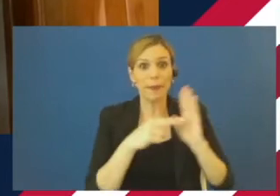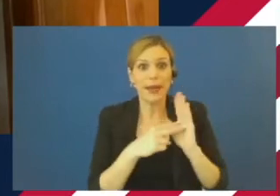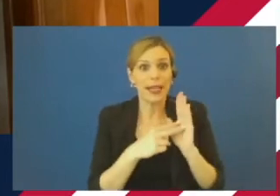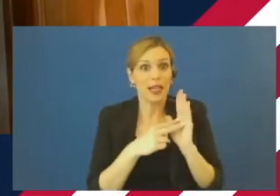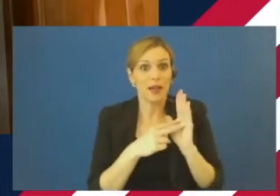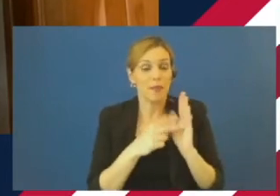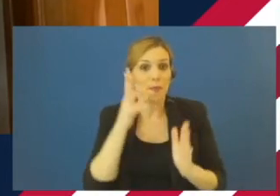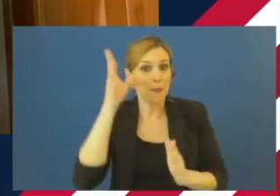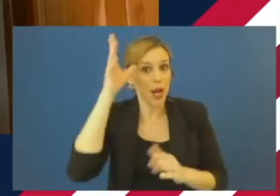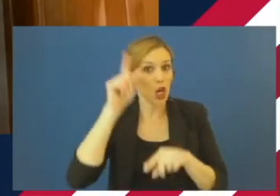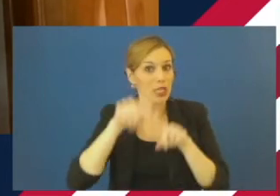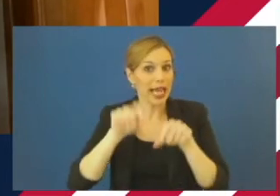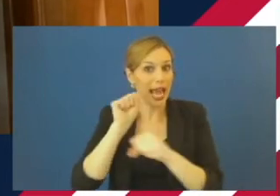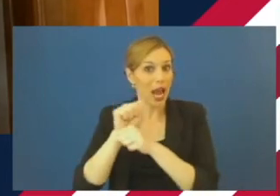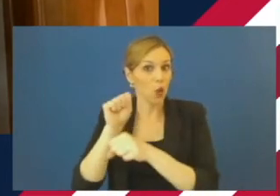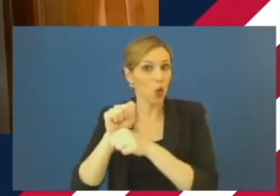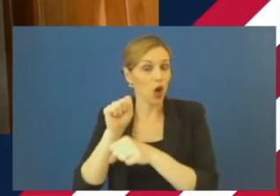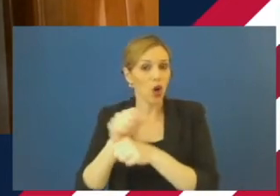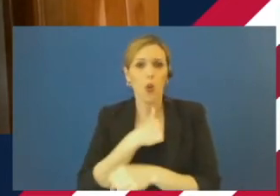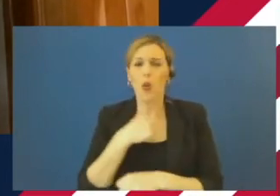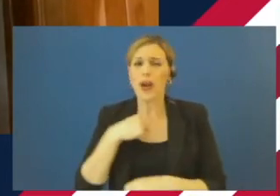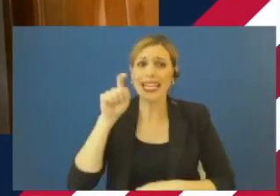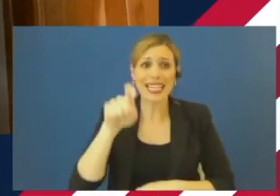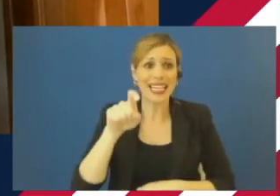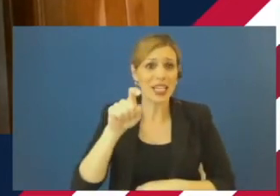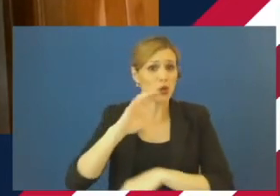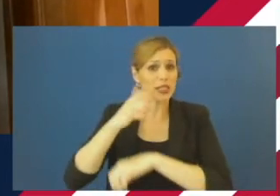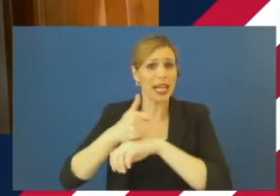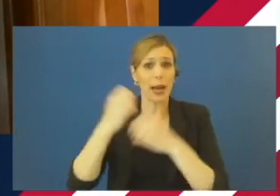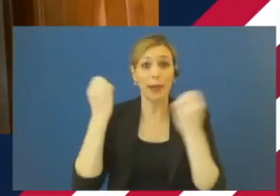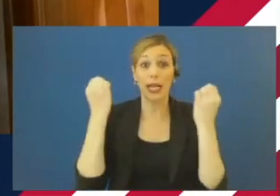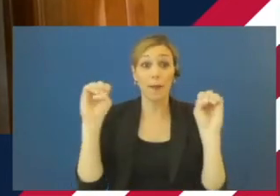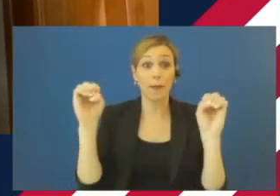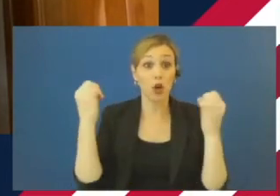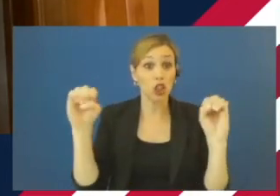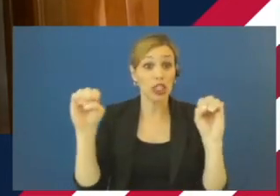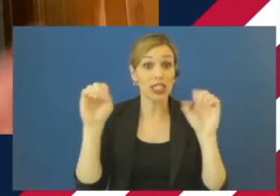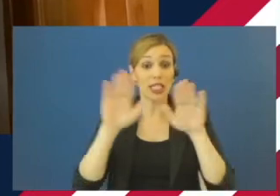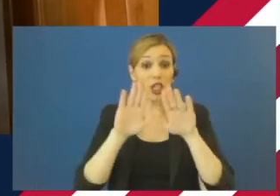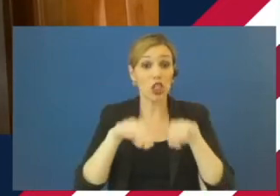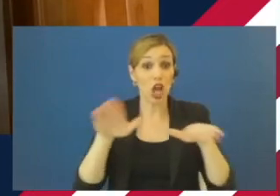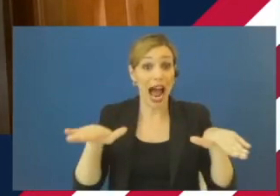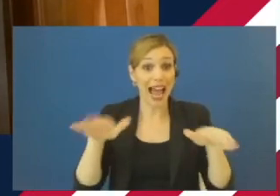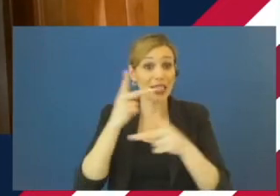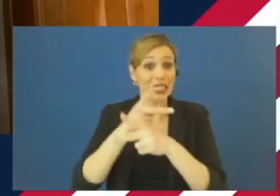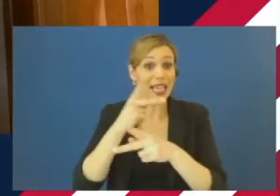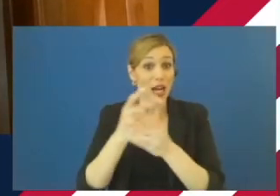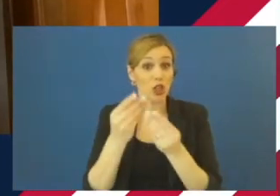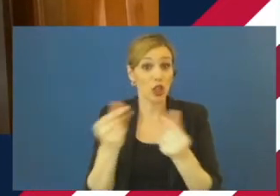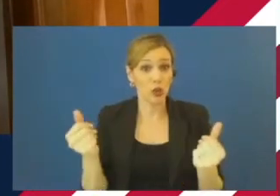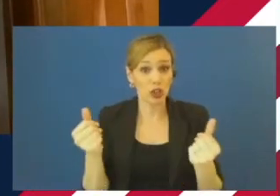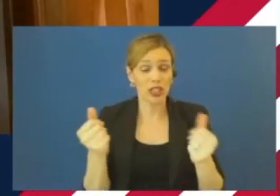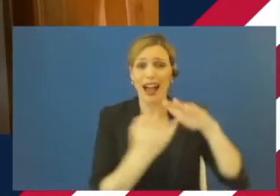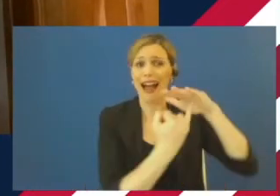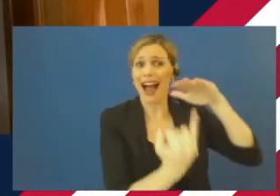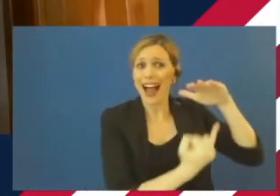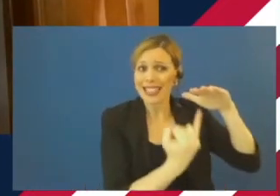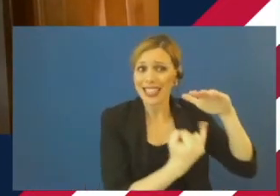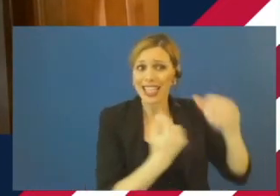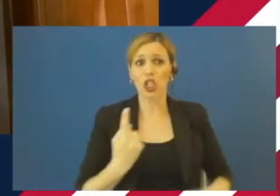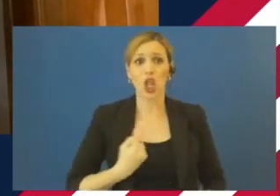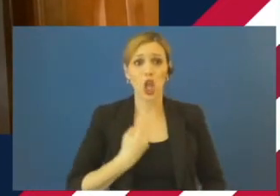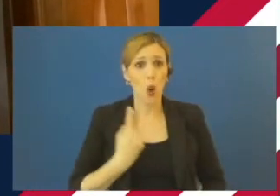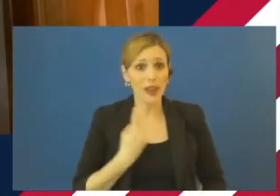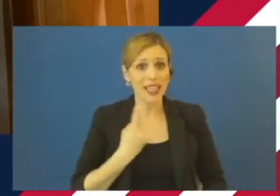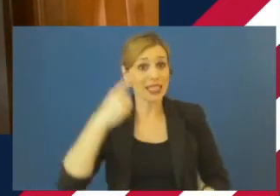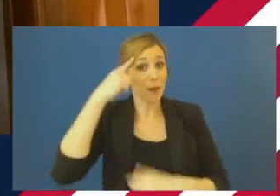create an emergency childcare solution, it is today. Isolation, loneliness, mental health, and wellness are having